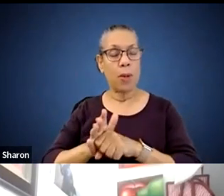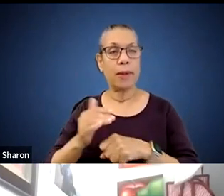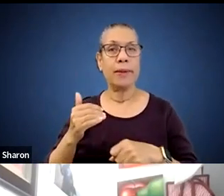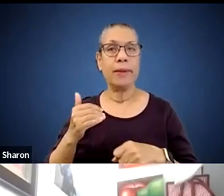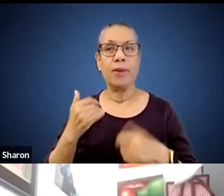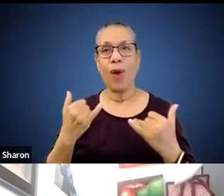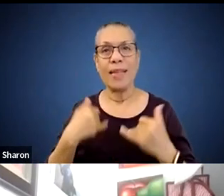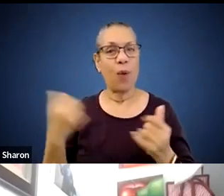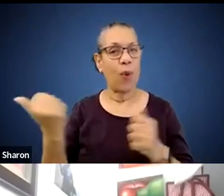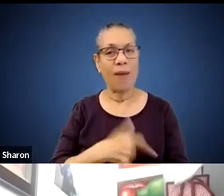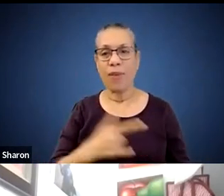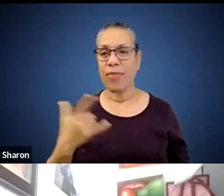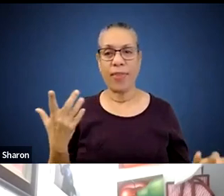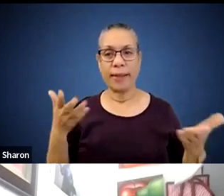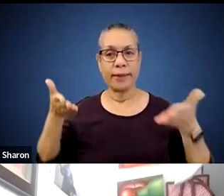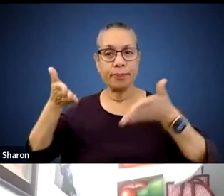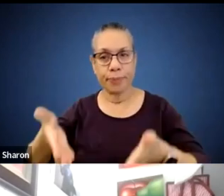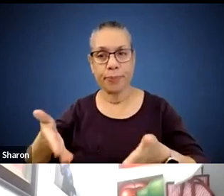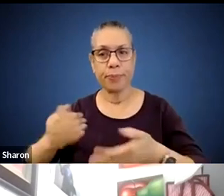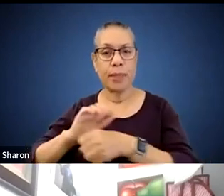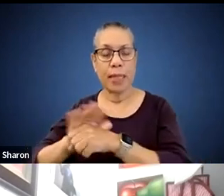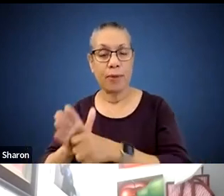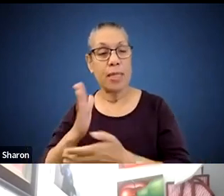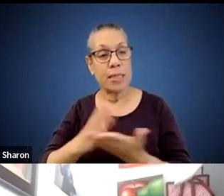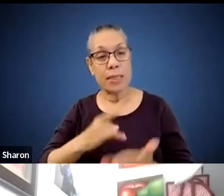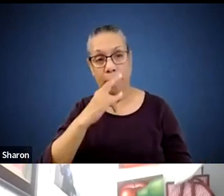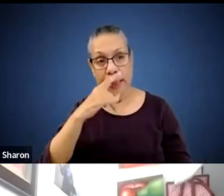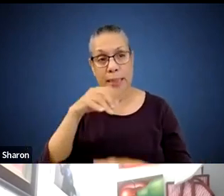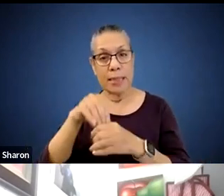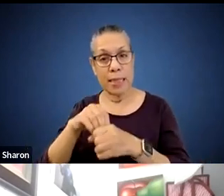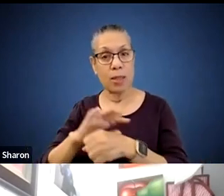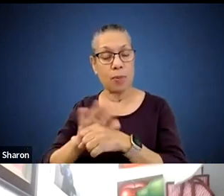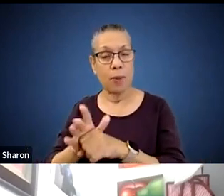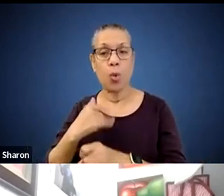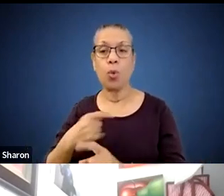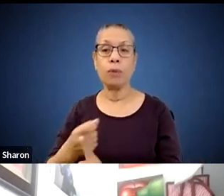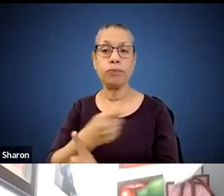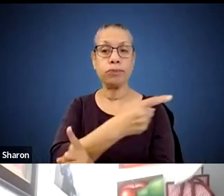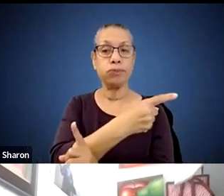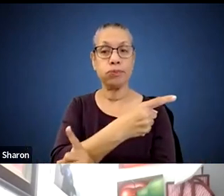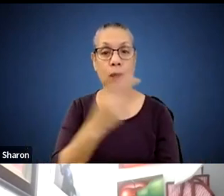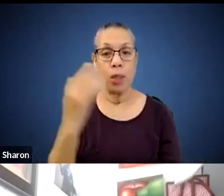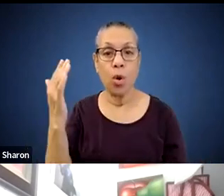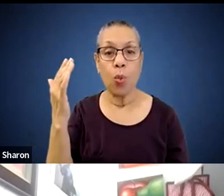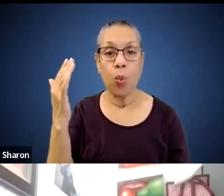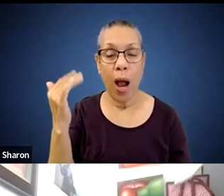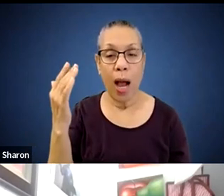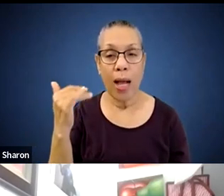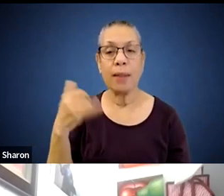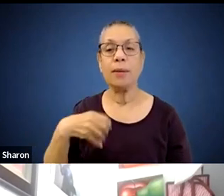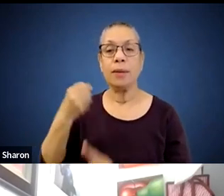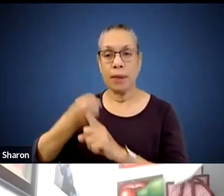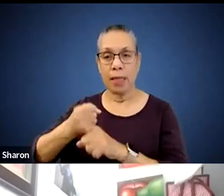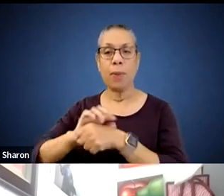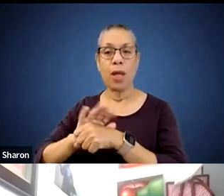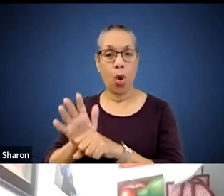catch-all right now with the kids so you've got some kids in there who are off track because of the pandemic